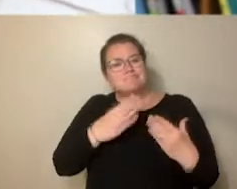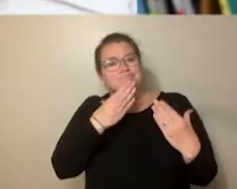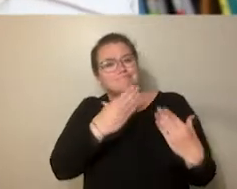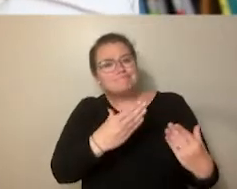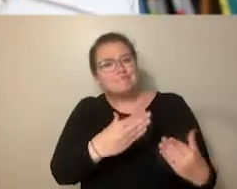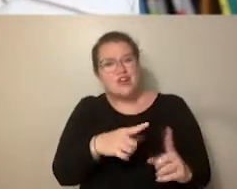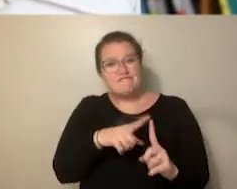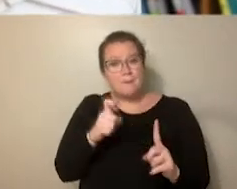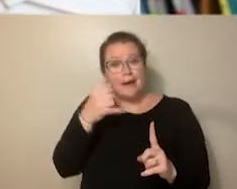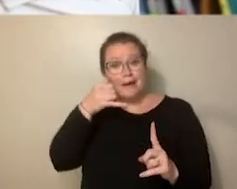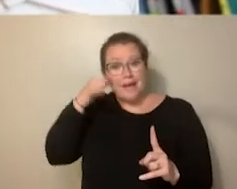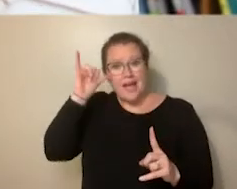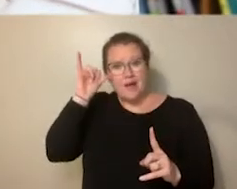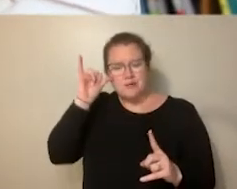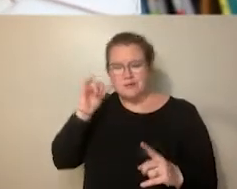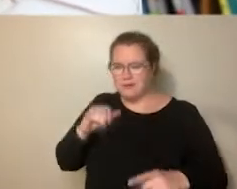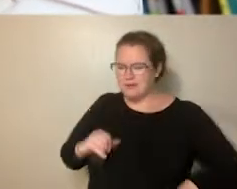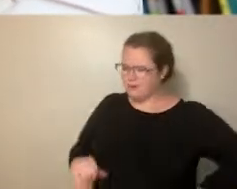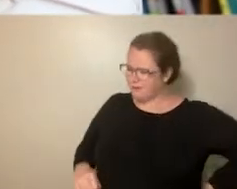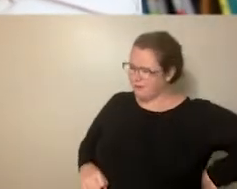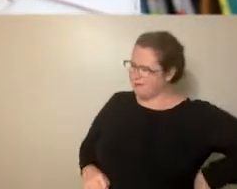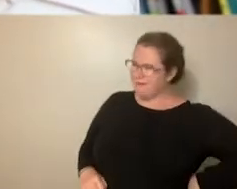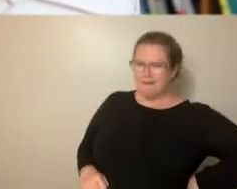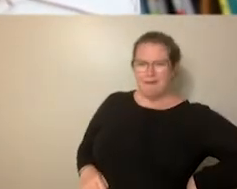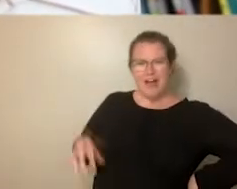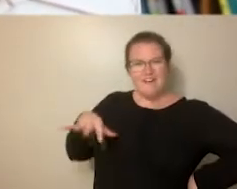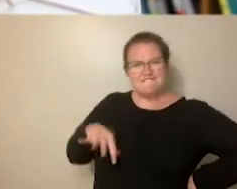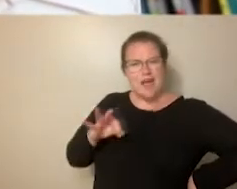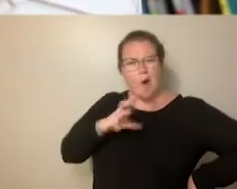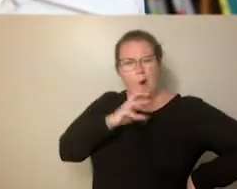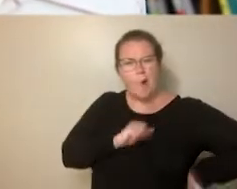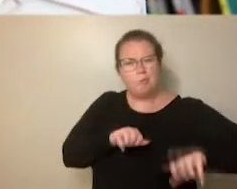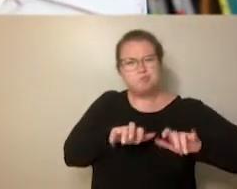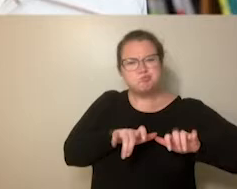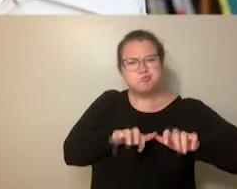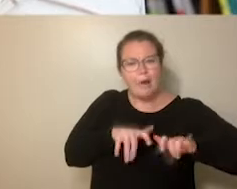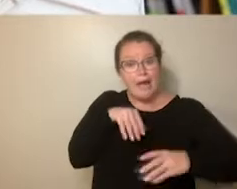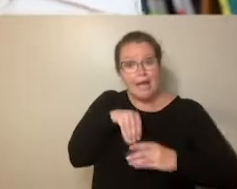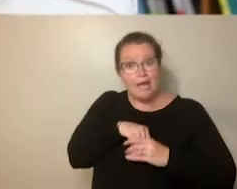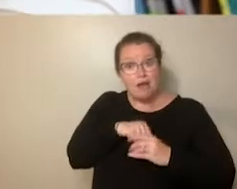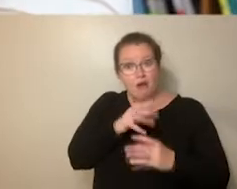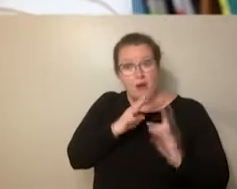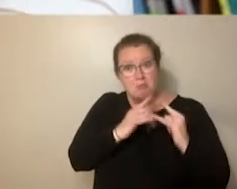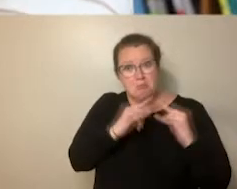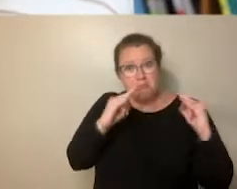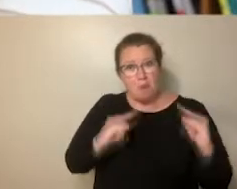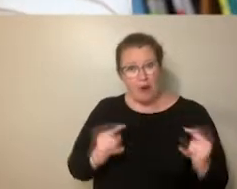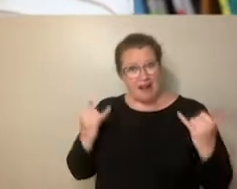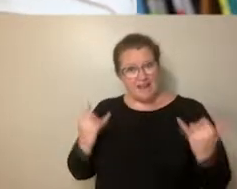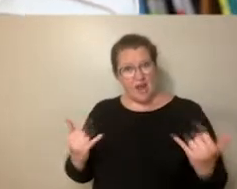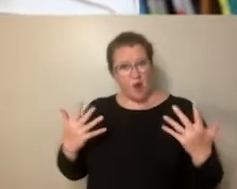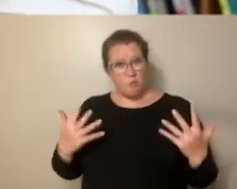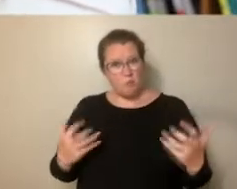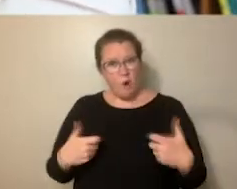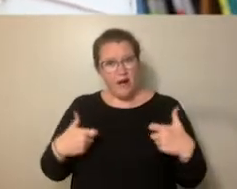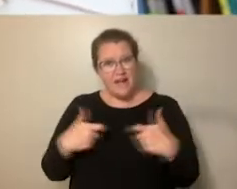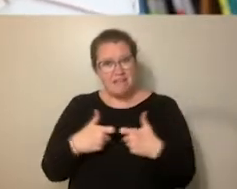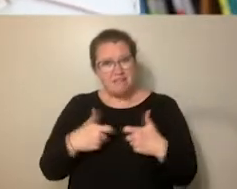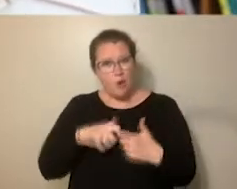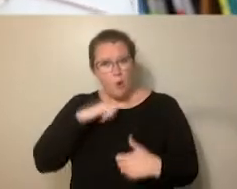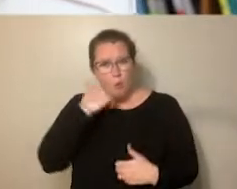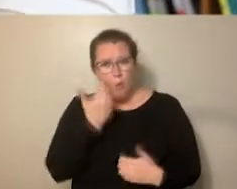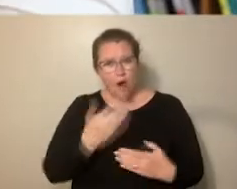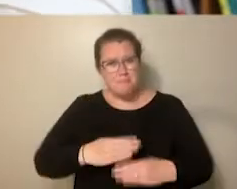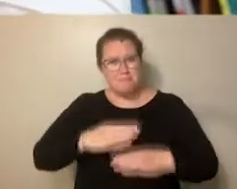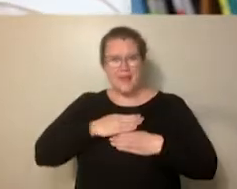It was bad enough the cows had found the old typewriter in the barn. Now they wanted electric blankets? No way, said Farmer